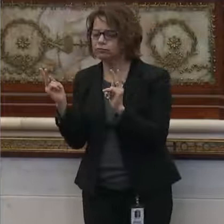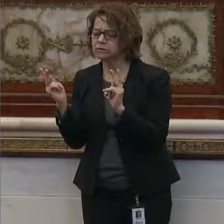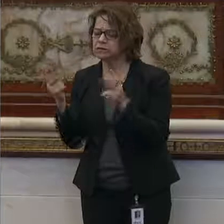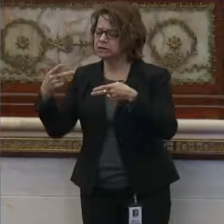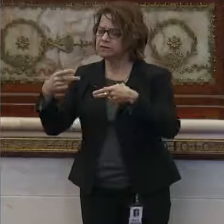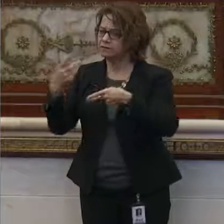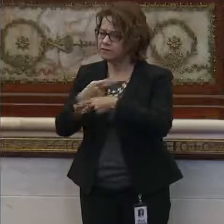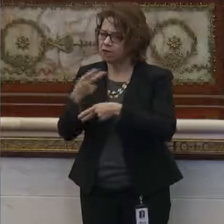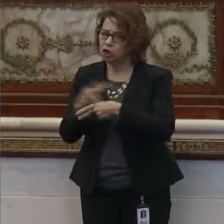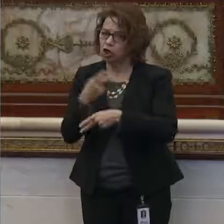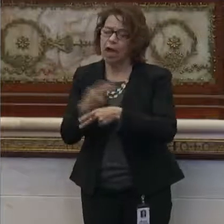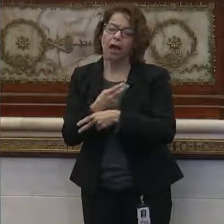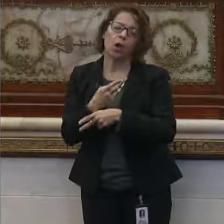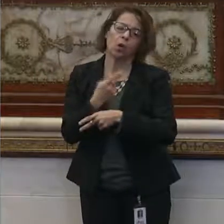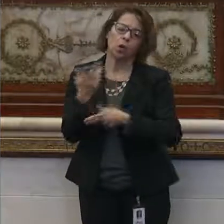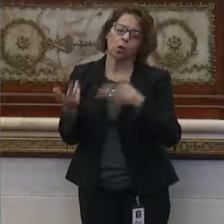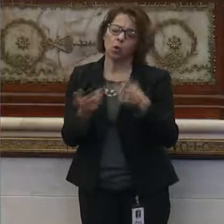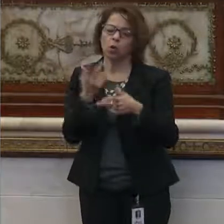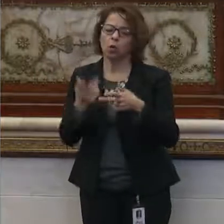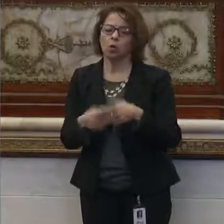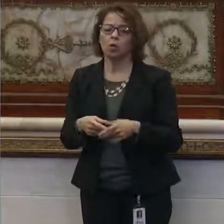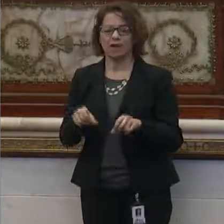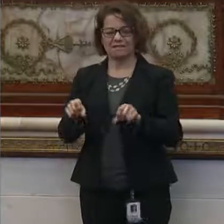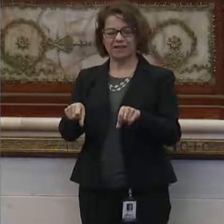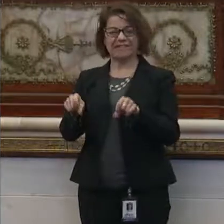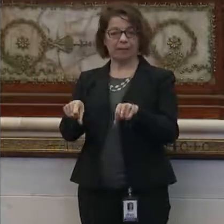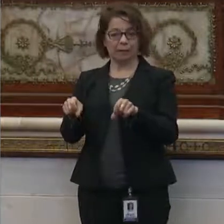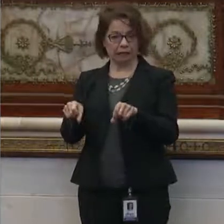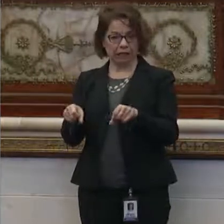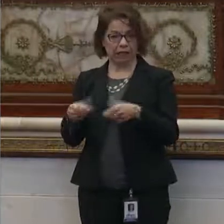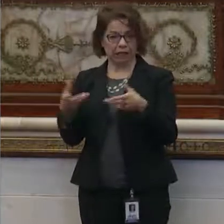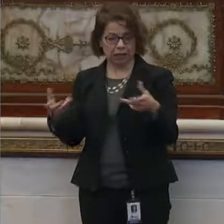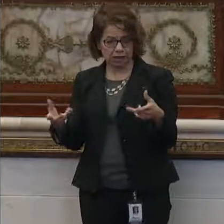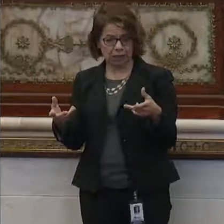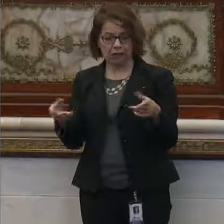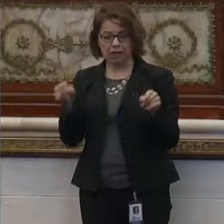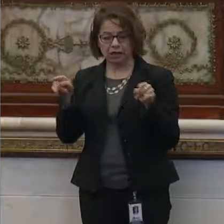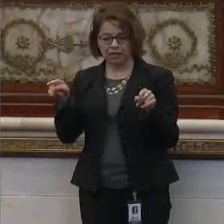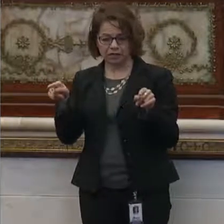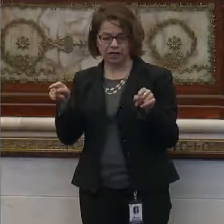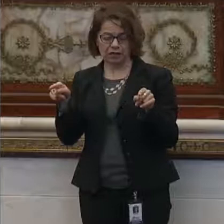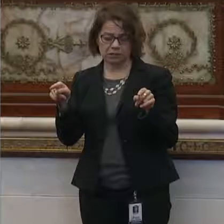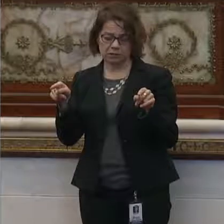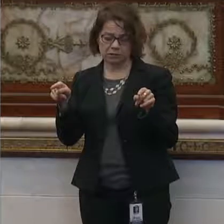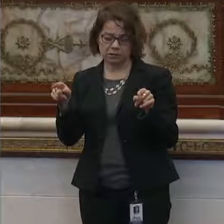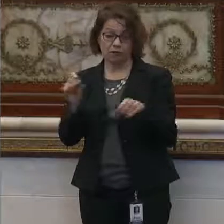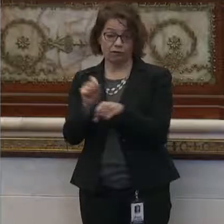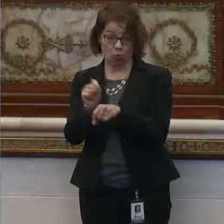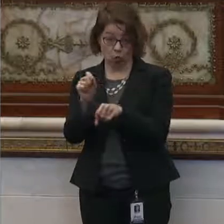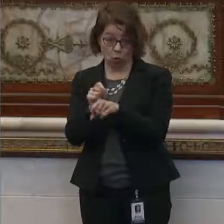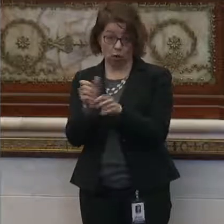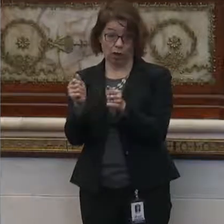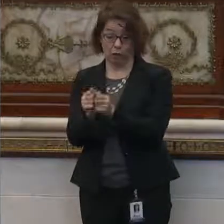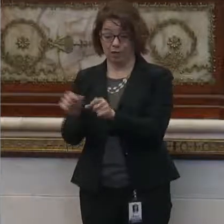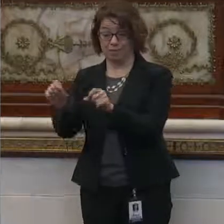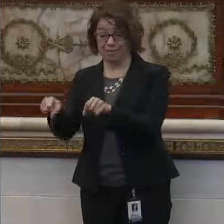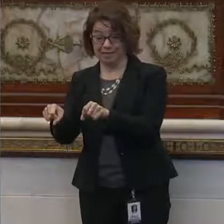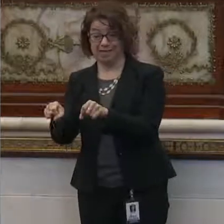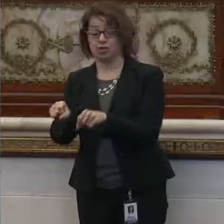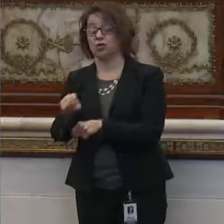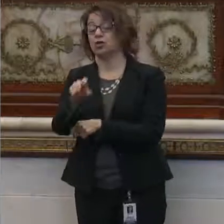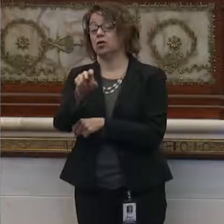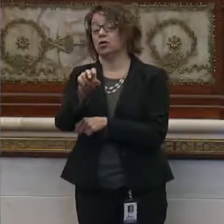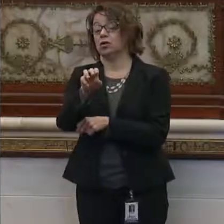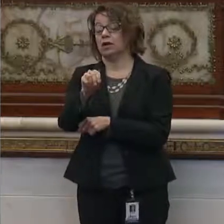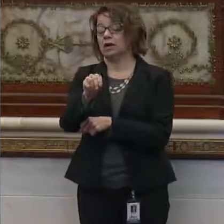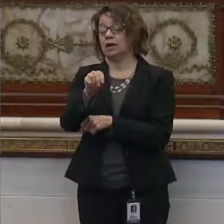determine the feasibility of those of working with potential MBE WBE